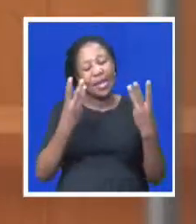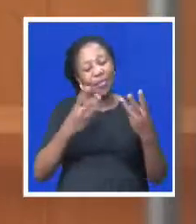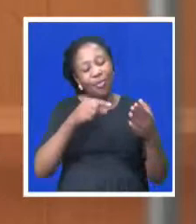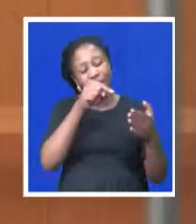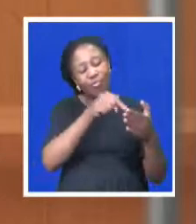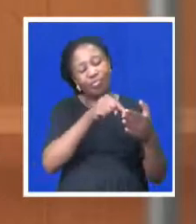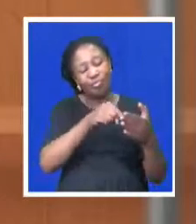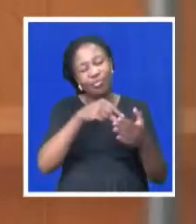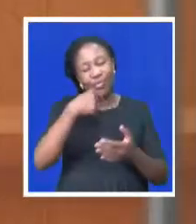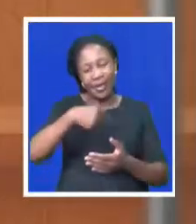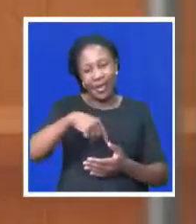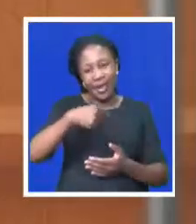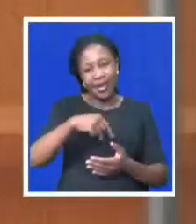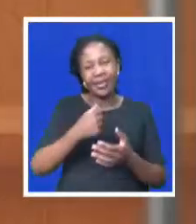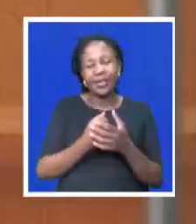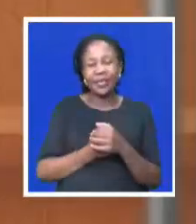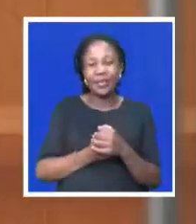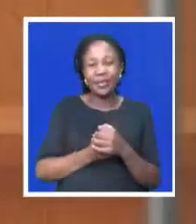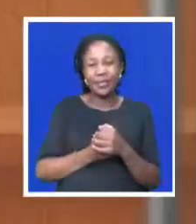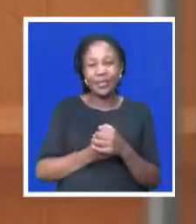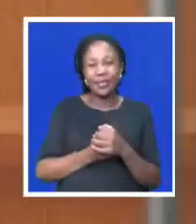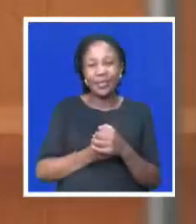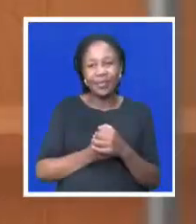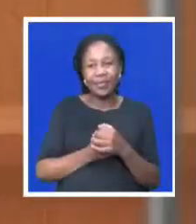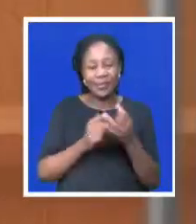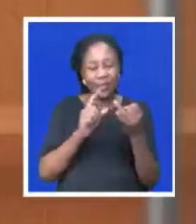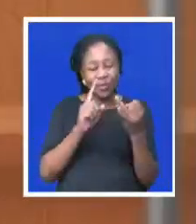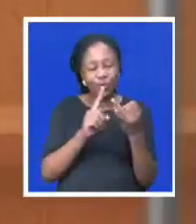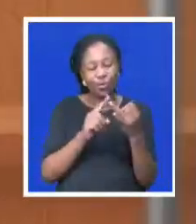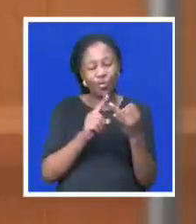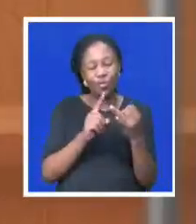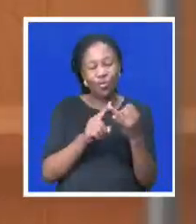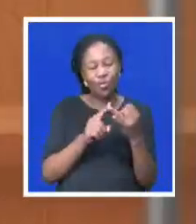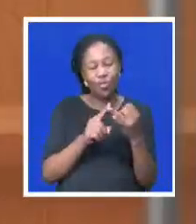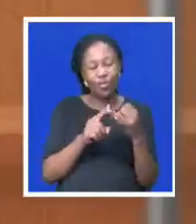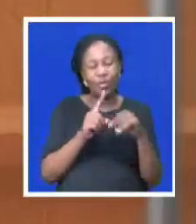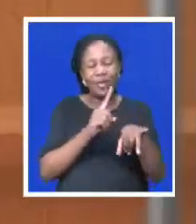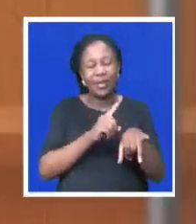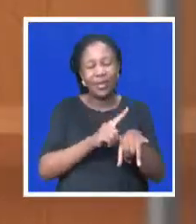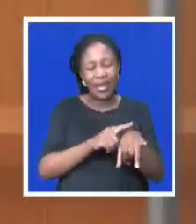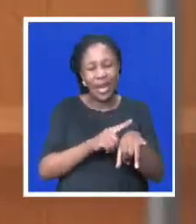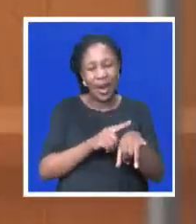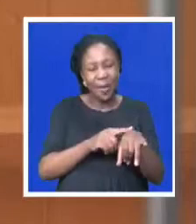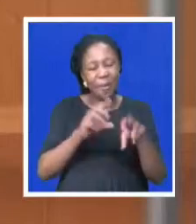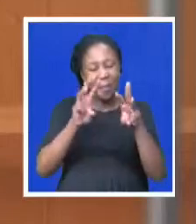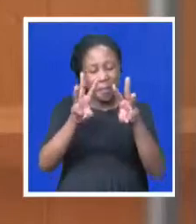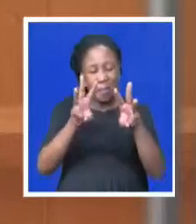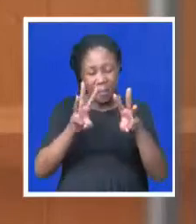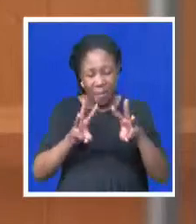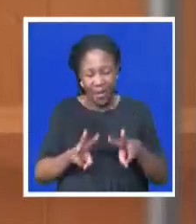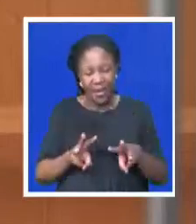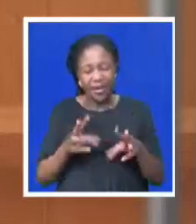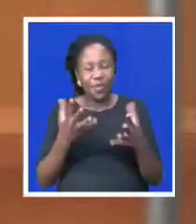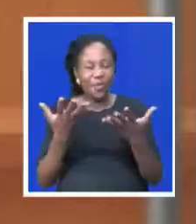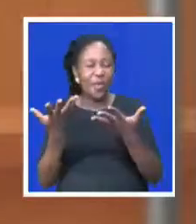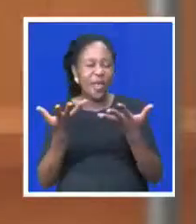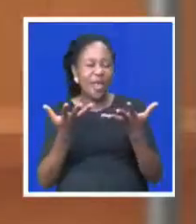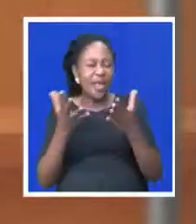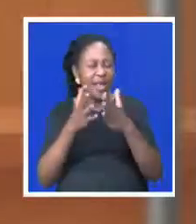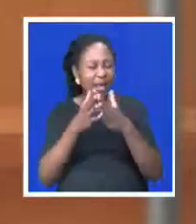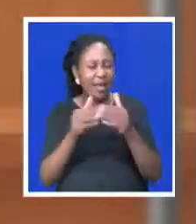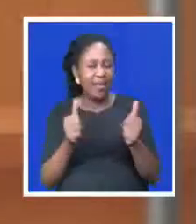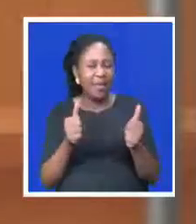You should also write about what? There should be setting. That is the time and the place where that narrative